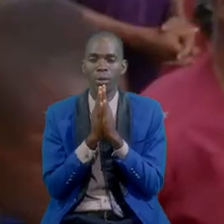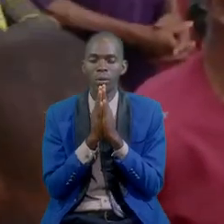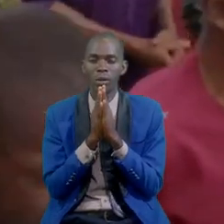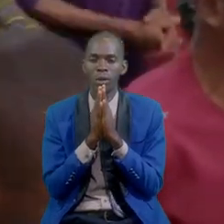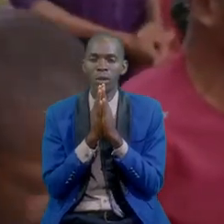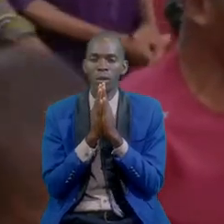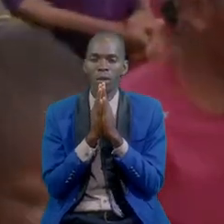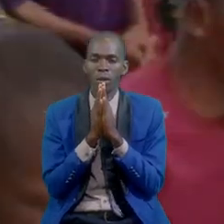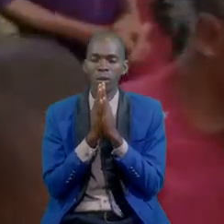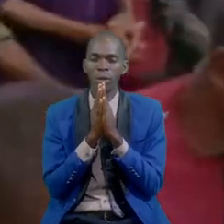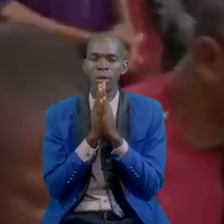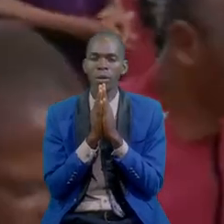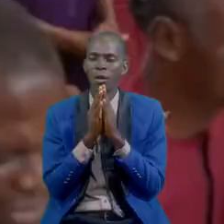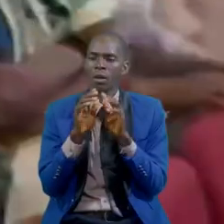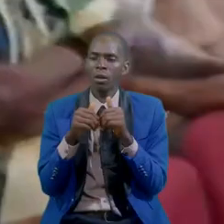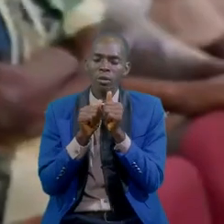How far can you go